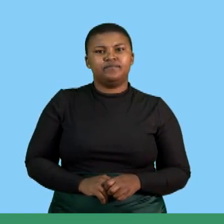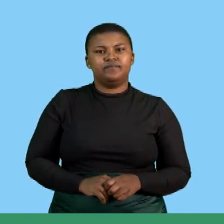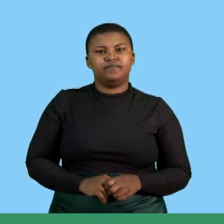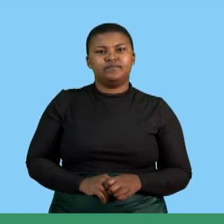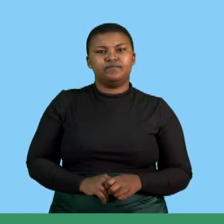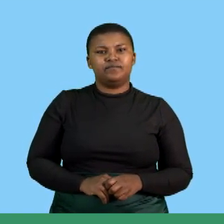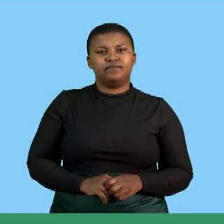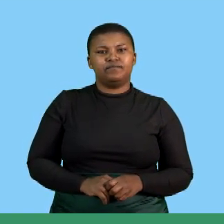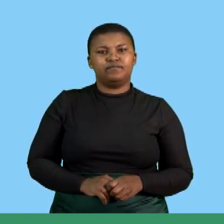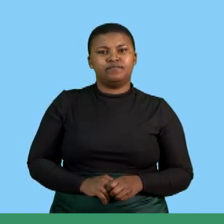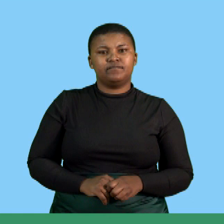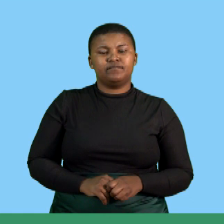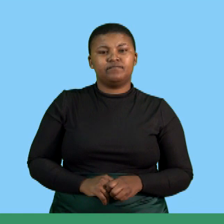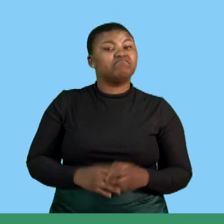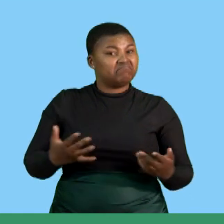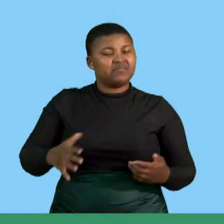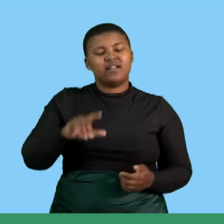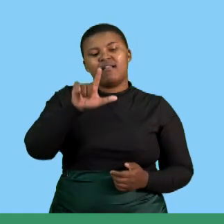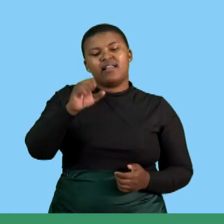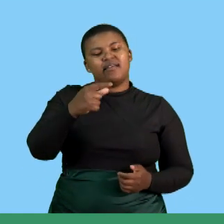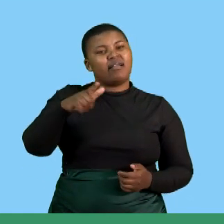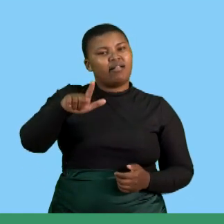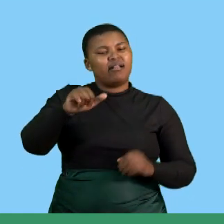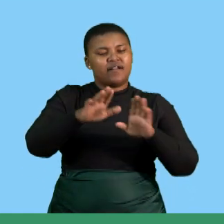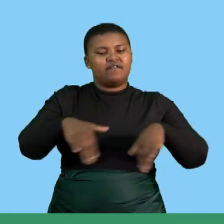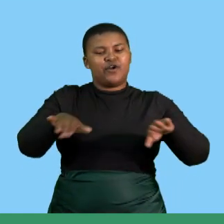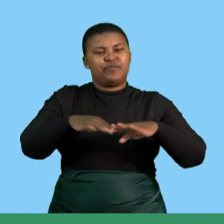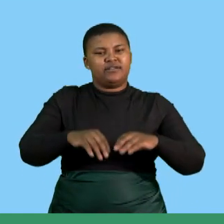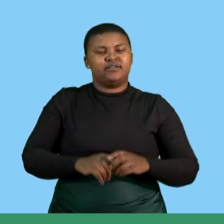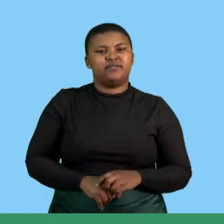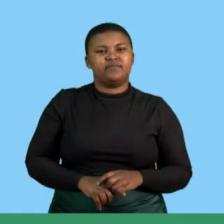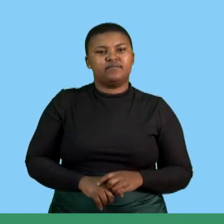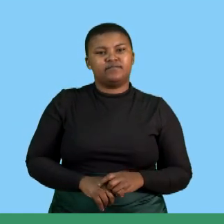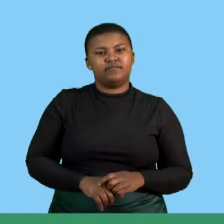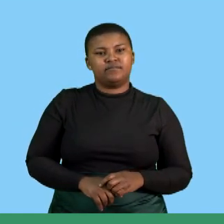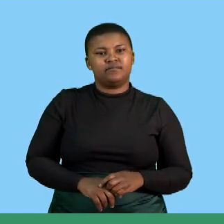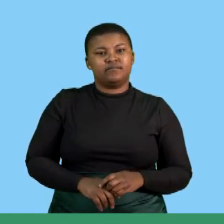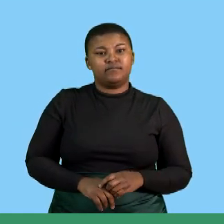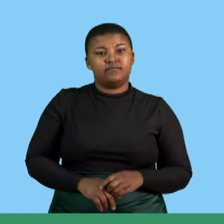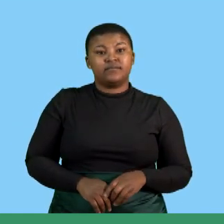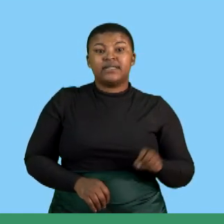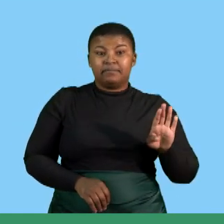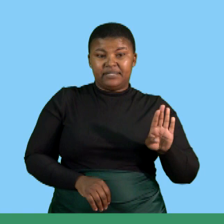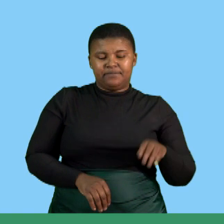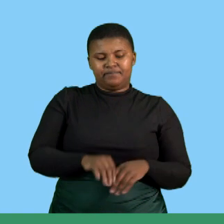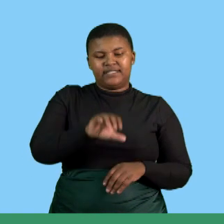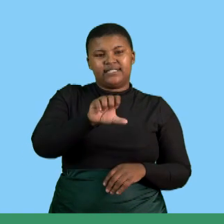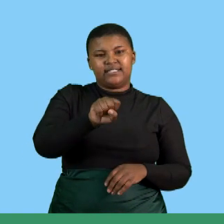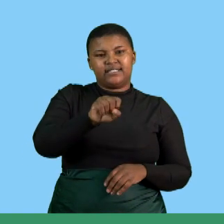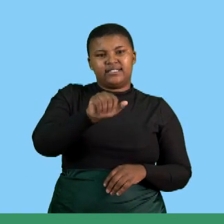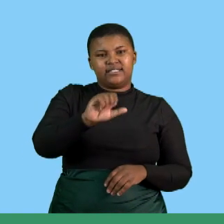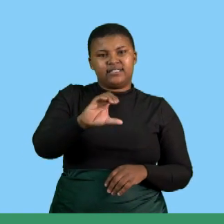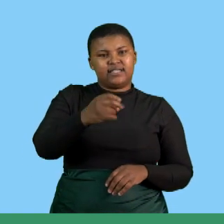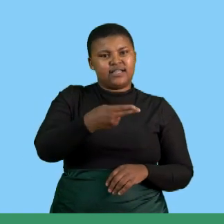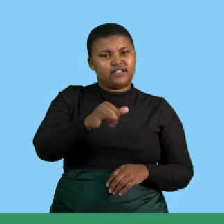issue. So we can classify it as legal environment. All right, statement B. Sachin had